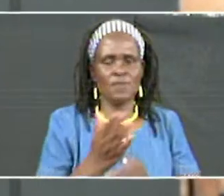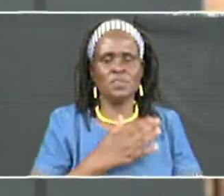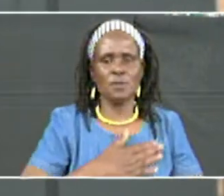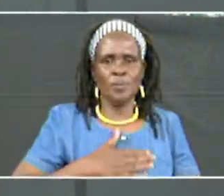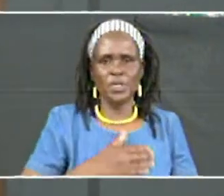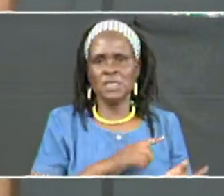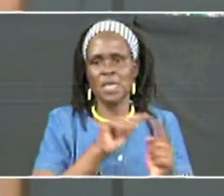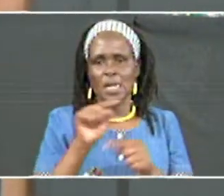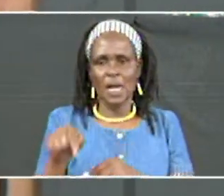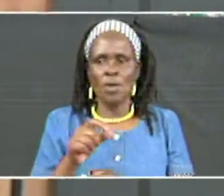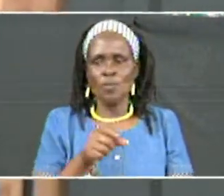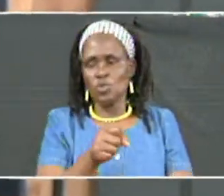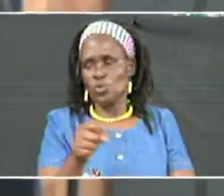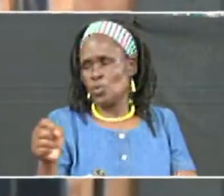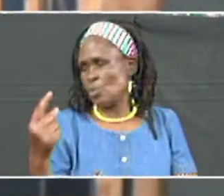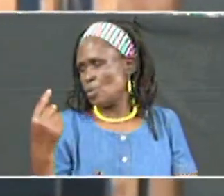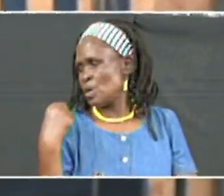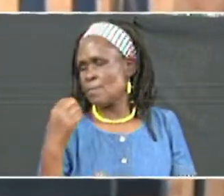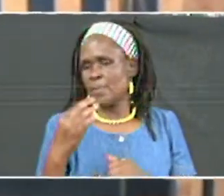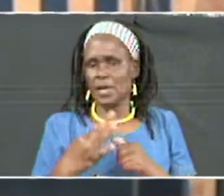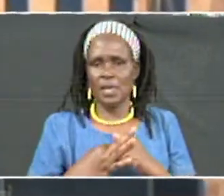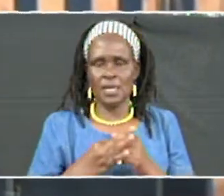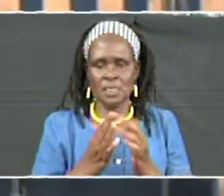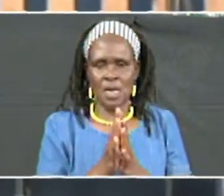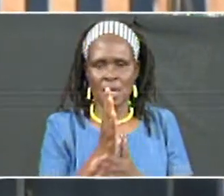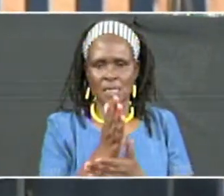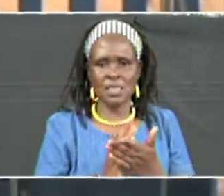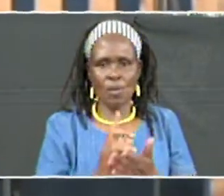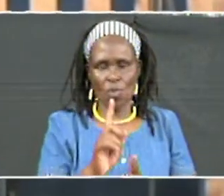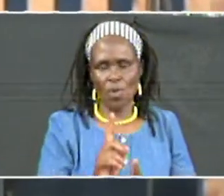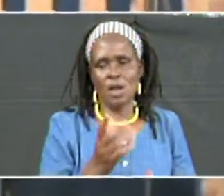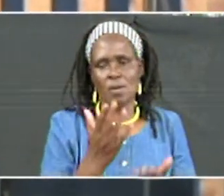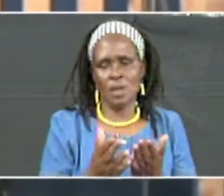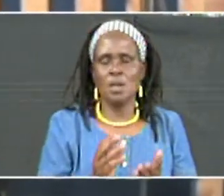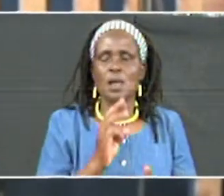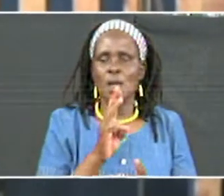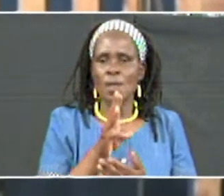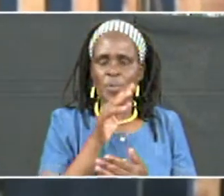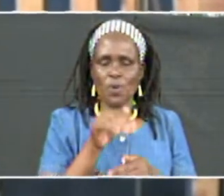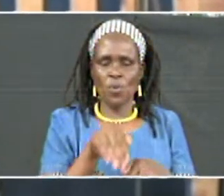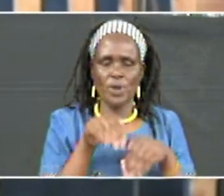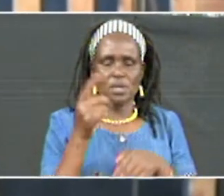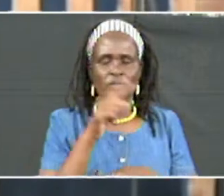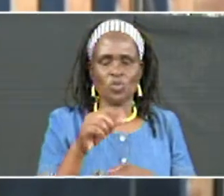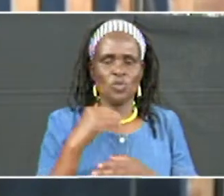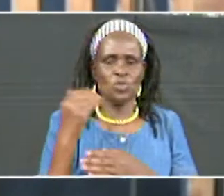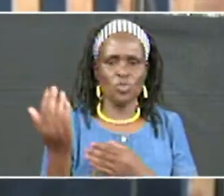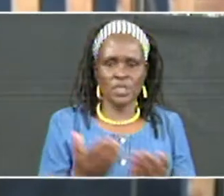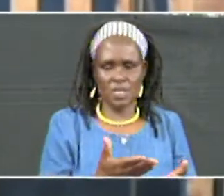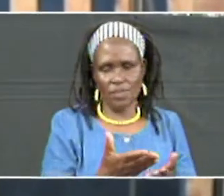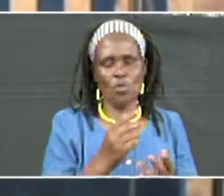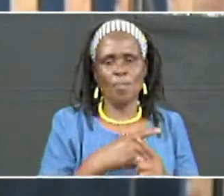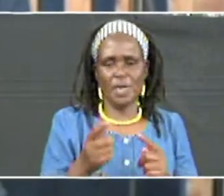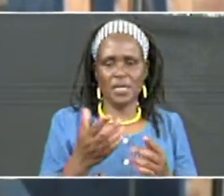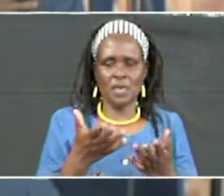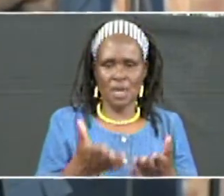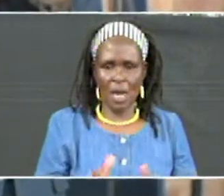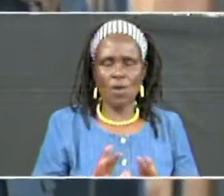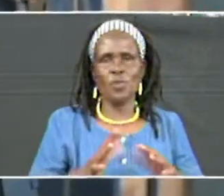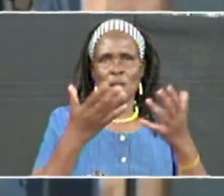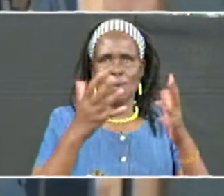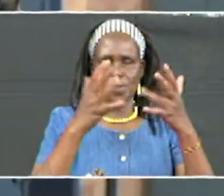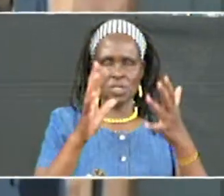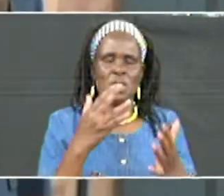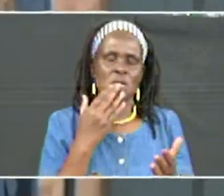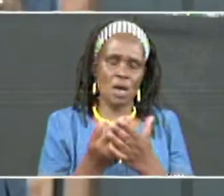exit number 8. Someone will be waiting for you there to receive you. But for now, let's appreciate our visitors. Thank